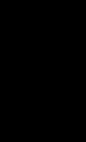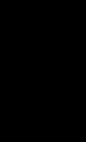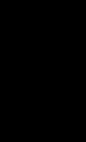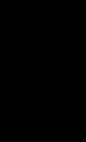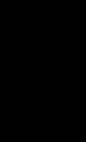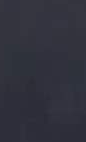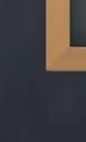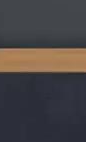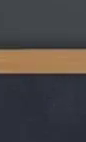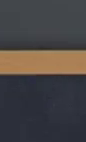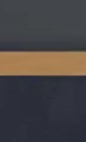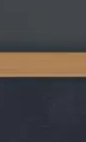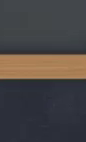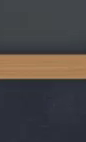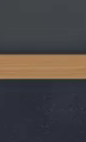international educator.